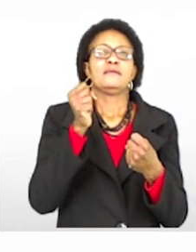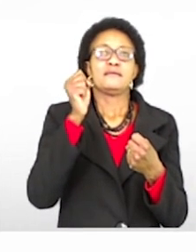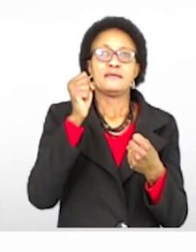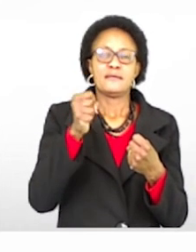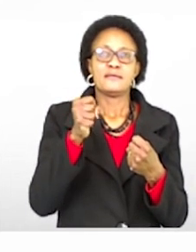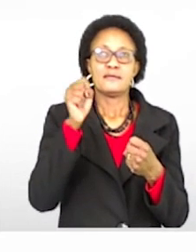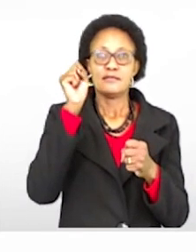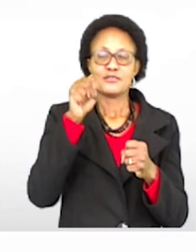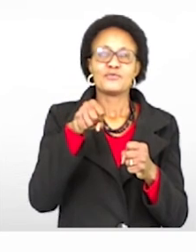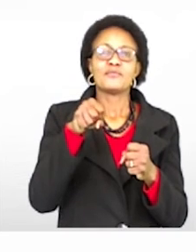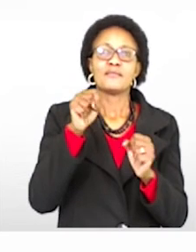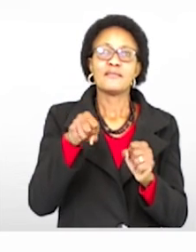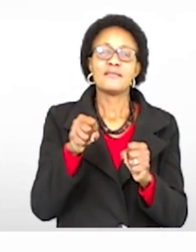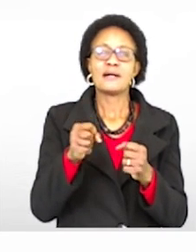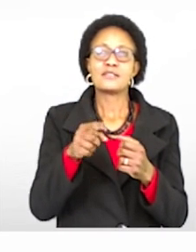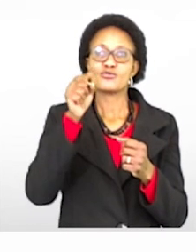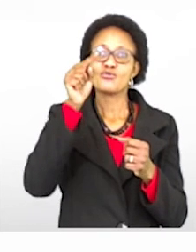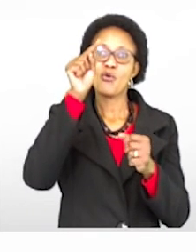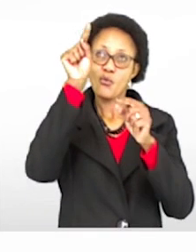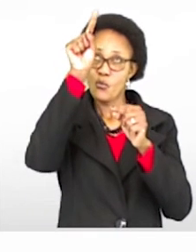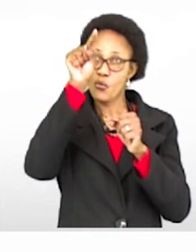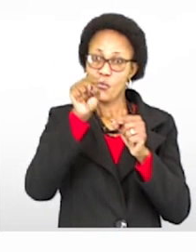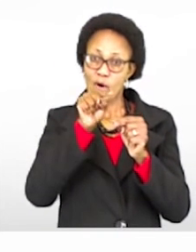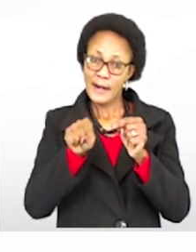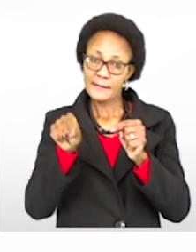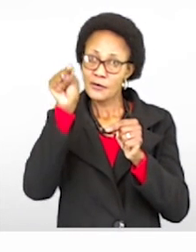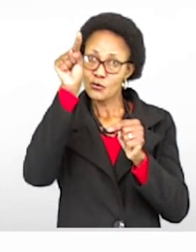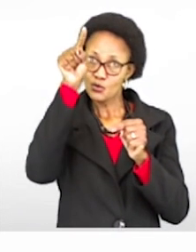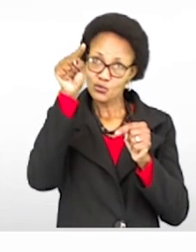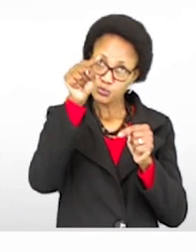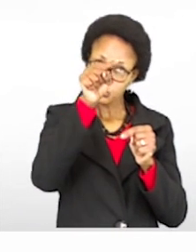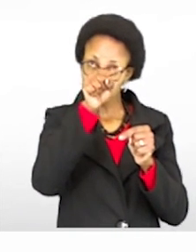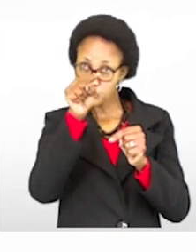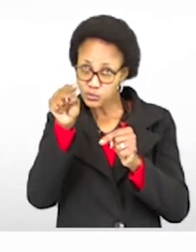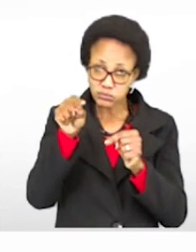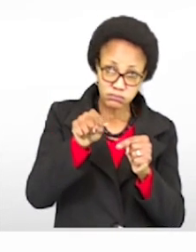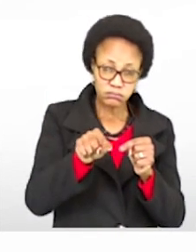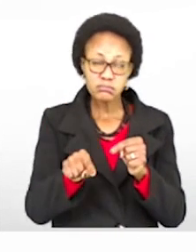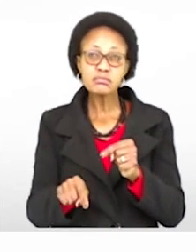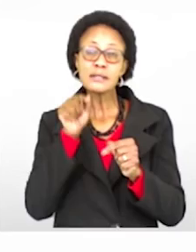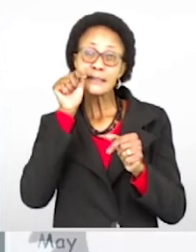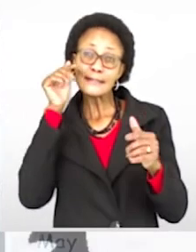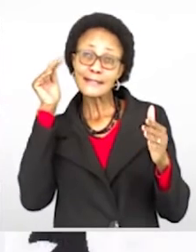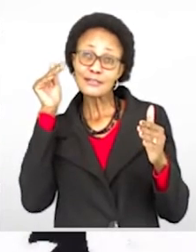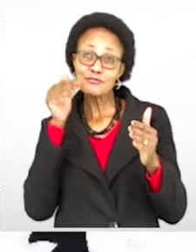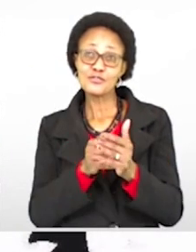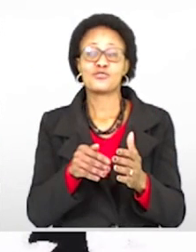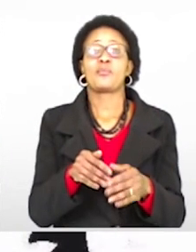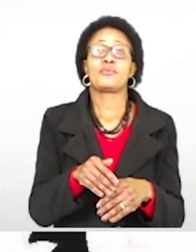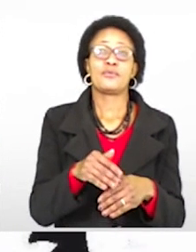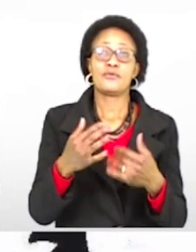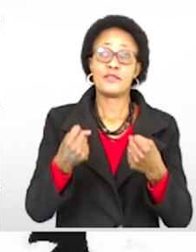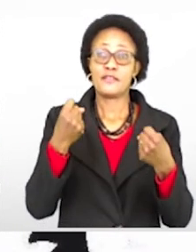your pencil to get to the same fire thing. Then, when you are done, you can also